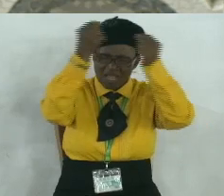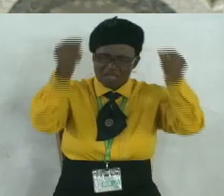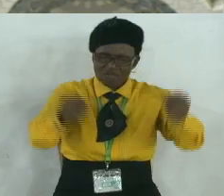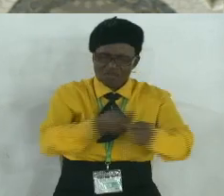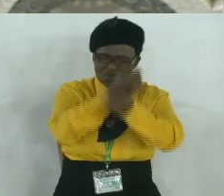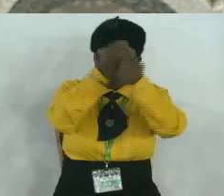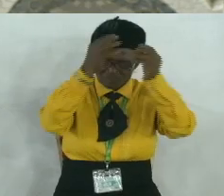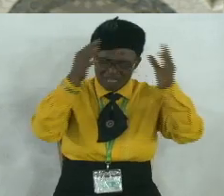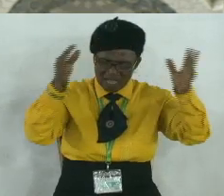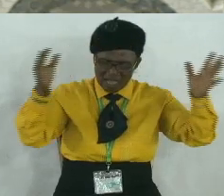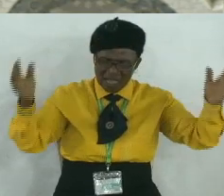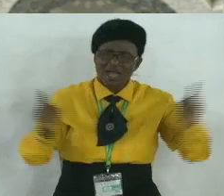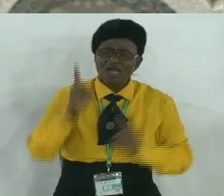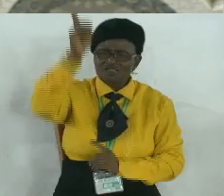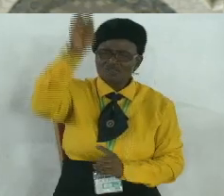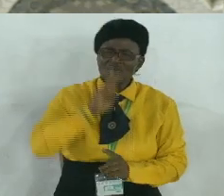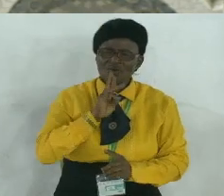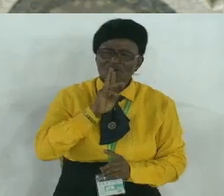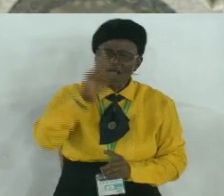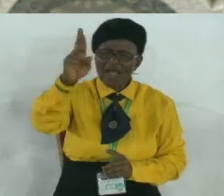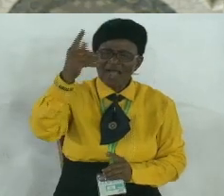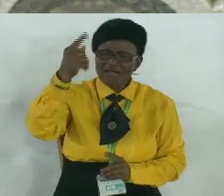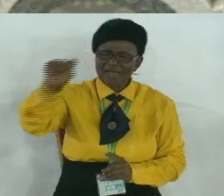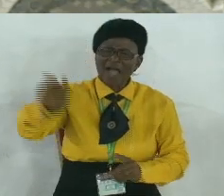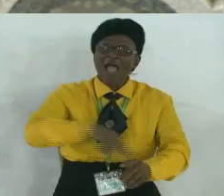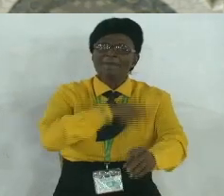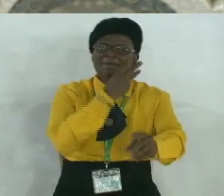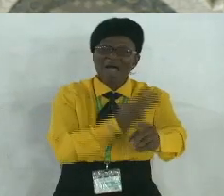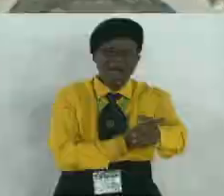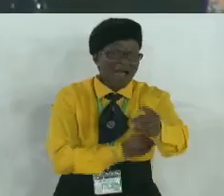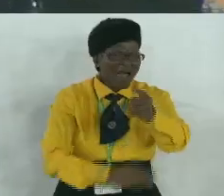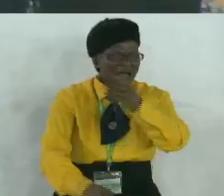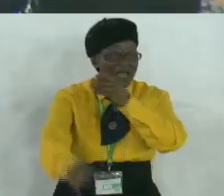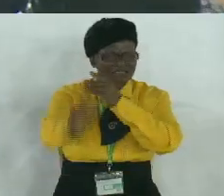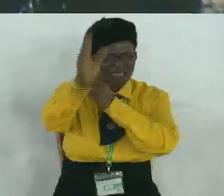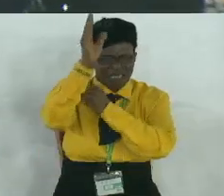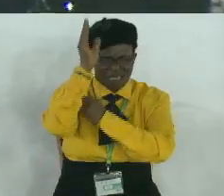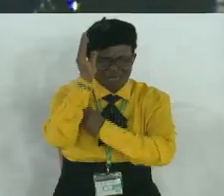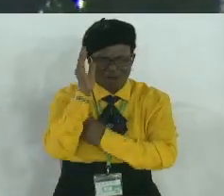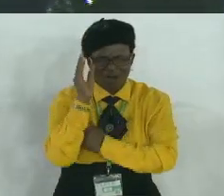You are the mighty God.